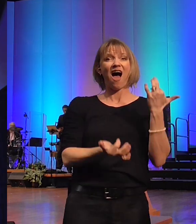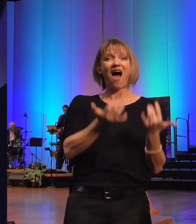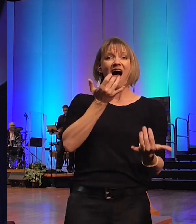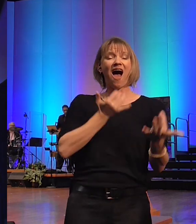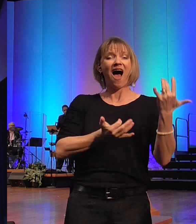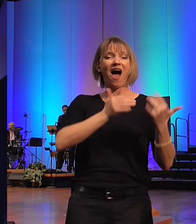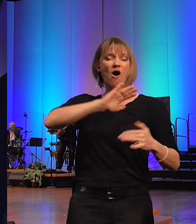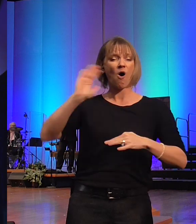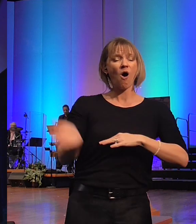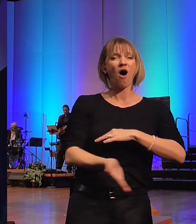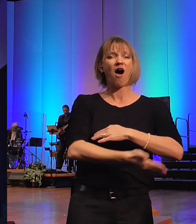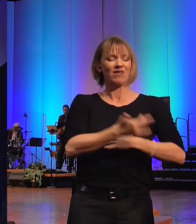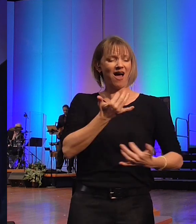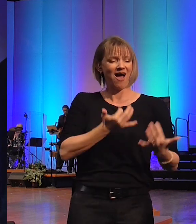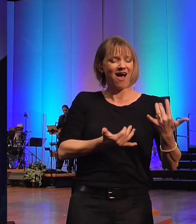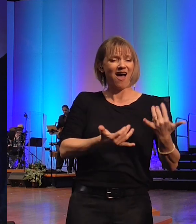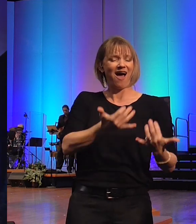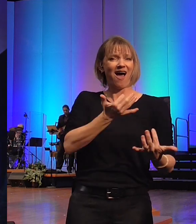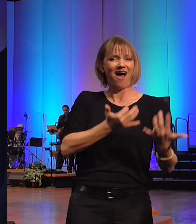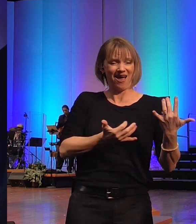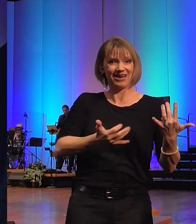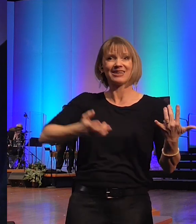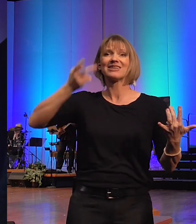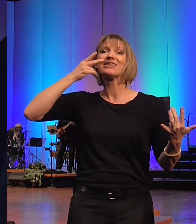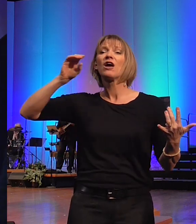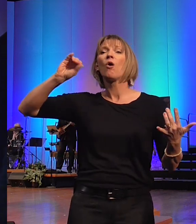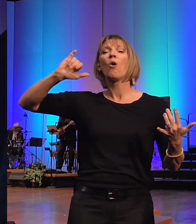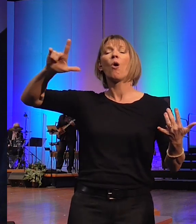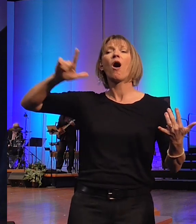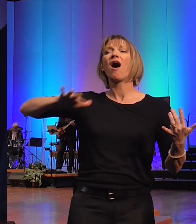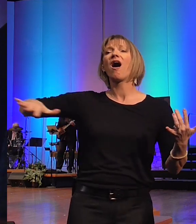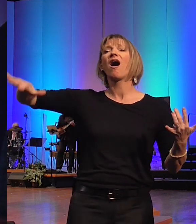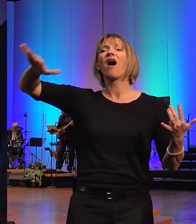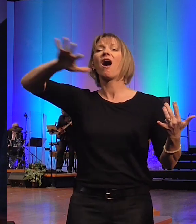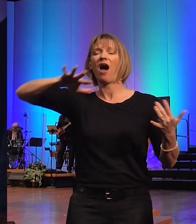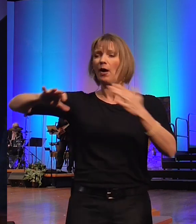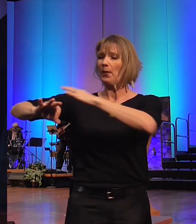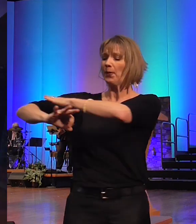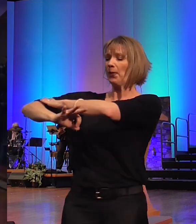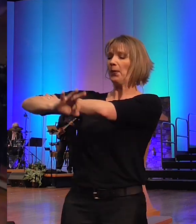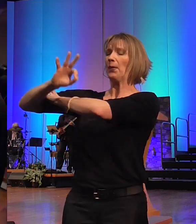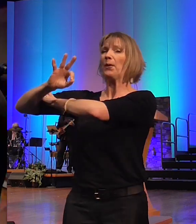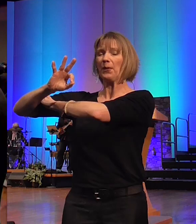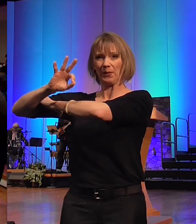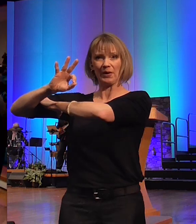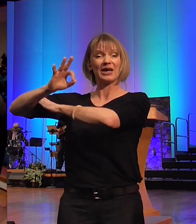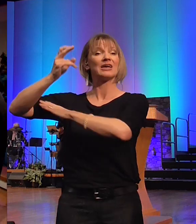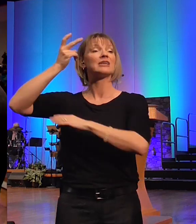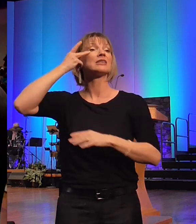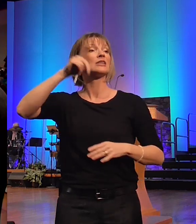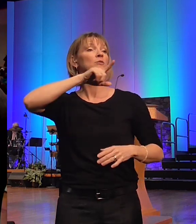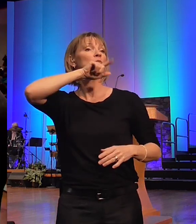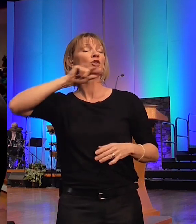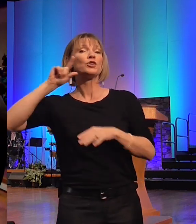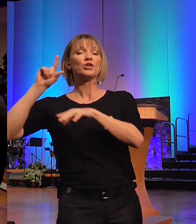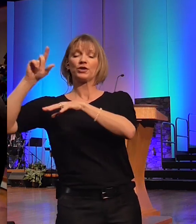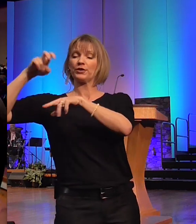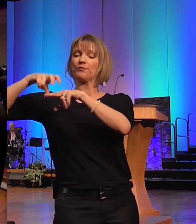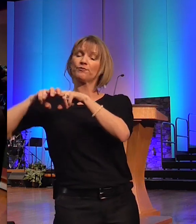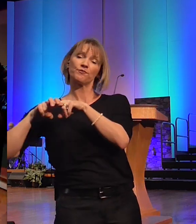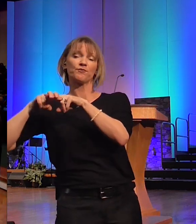at night. See the oil fields at first light, and see the bird with the leaf in